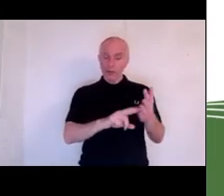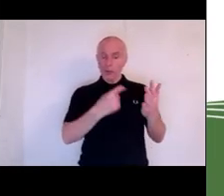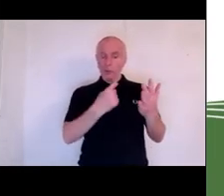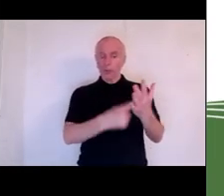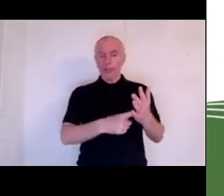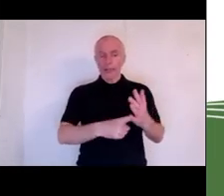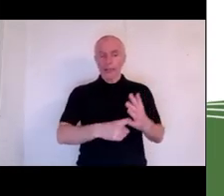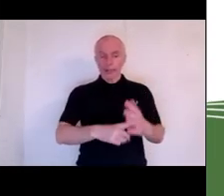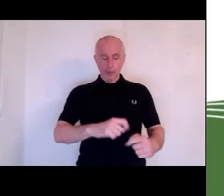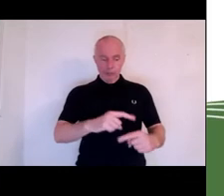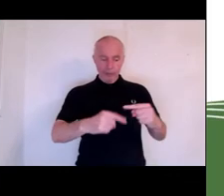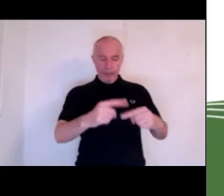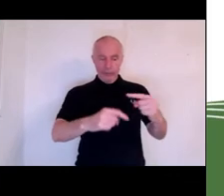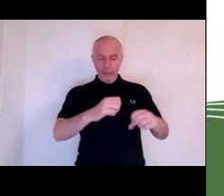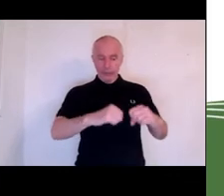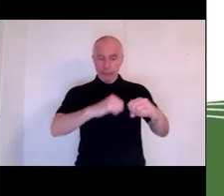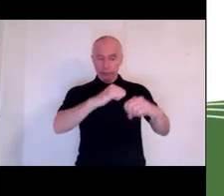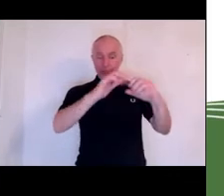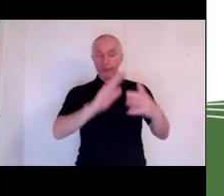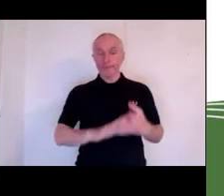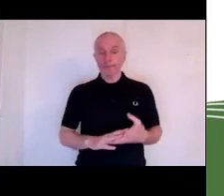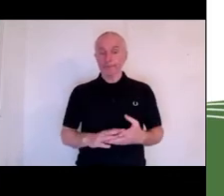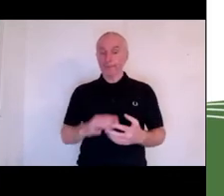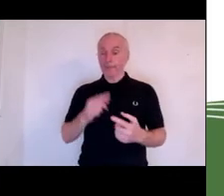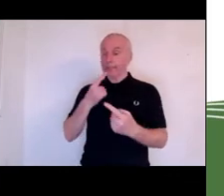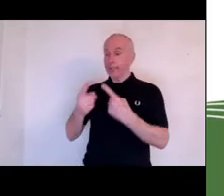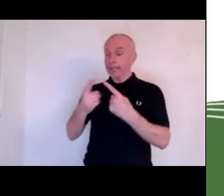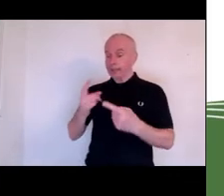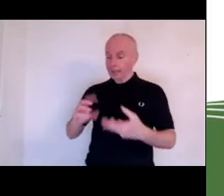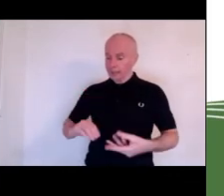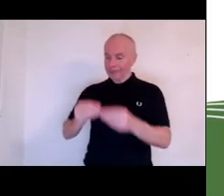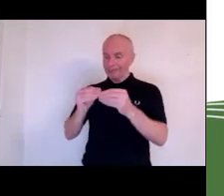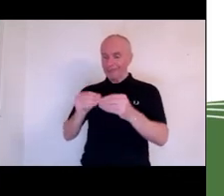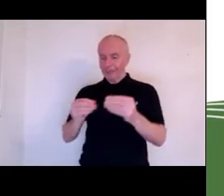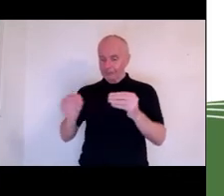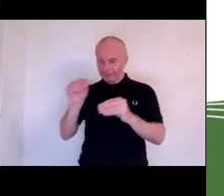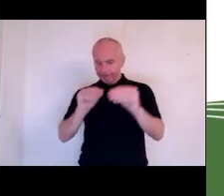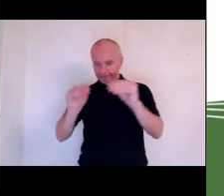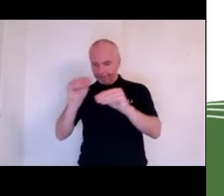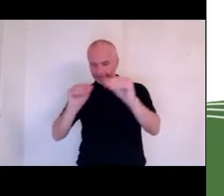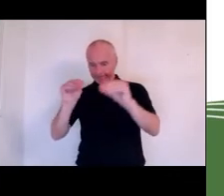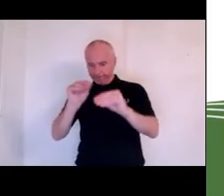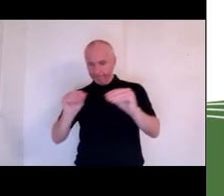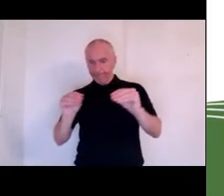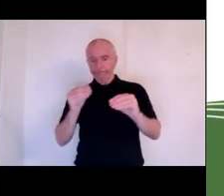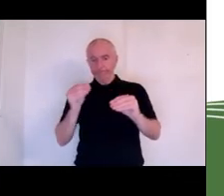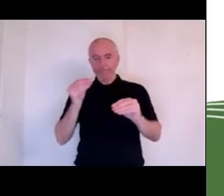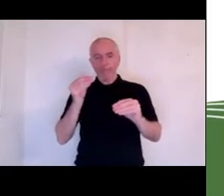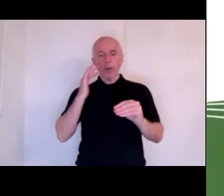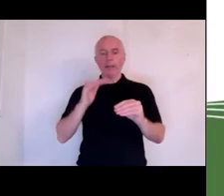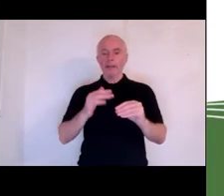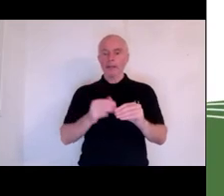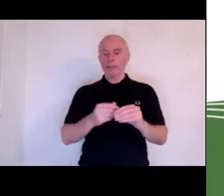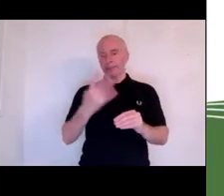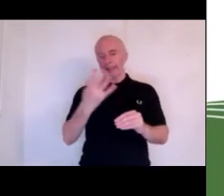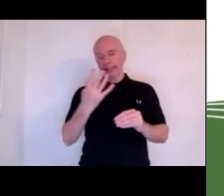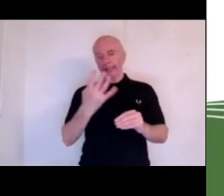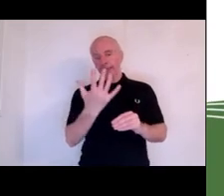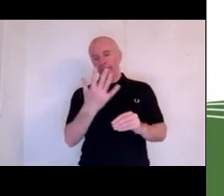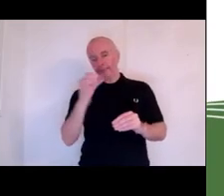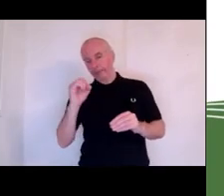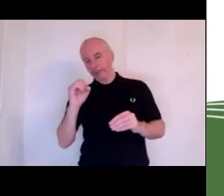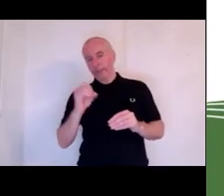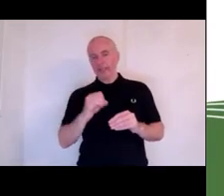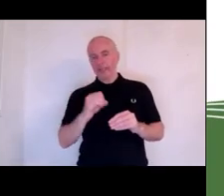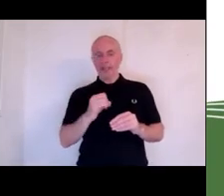all created and put together mostly back in the 1950s and 1960s. And we didn't